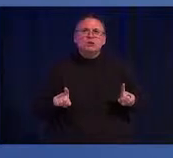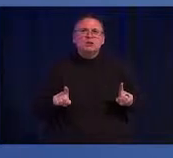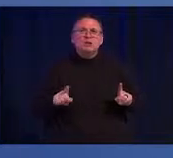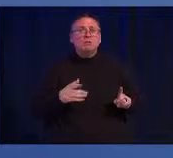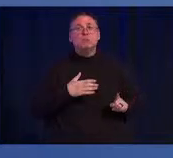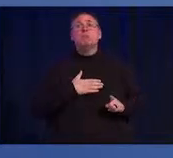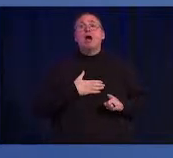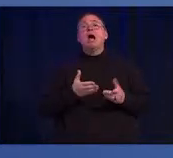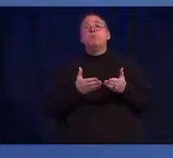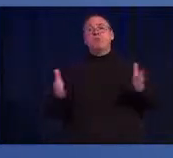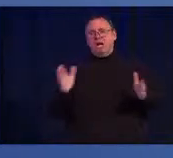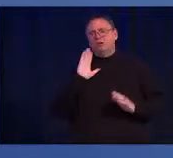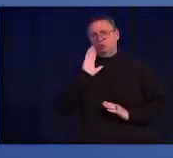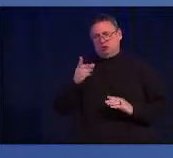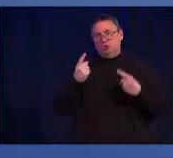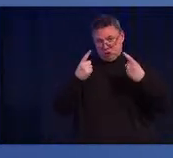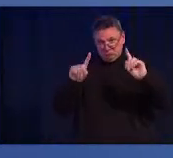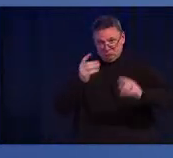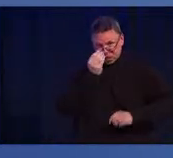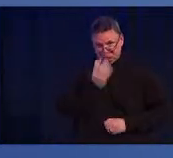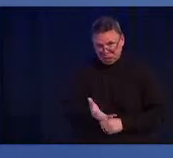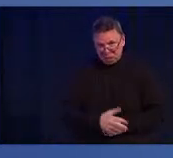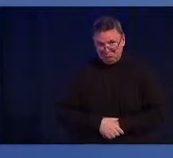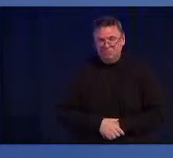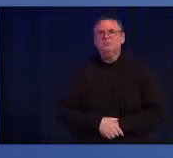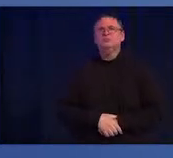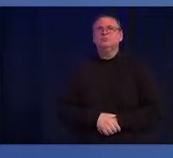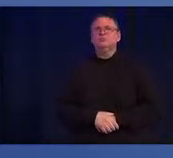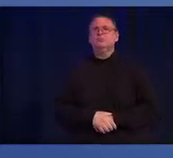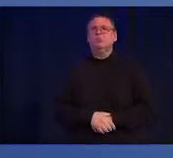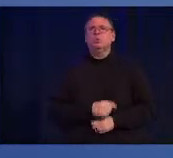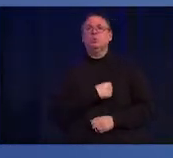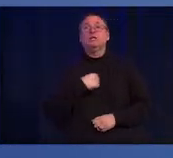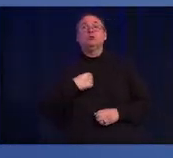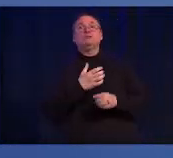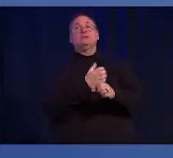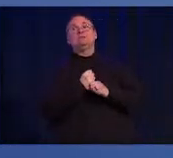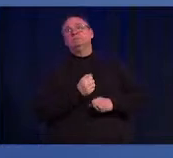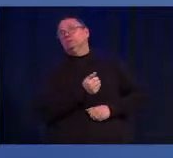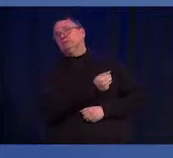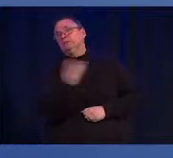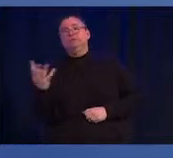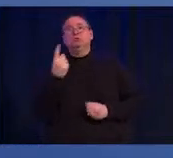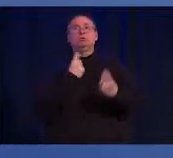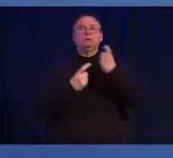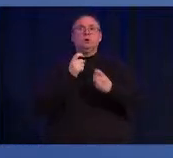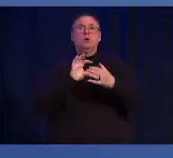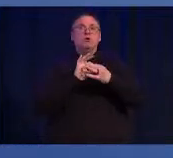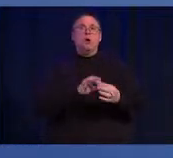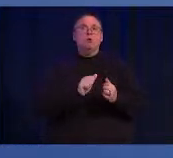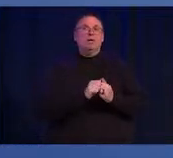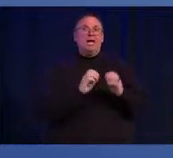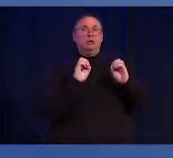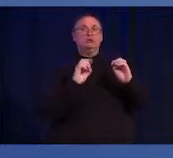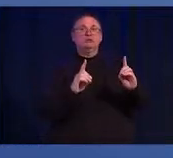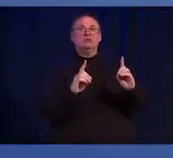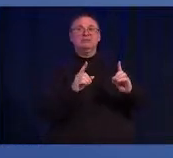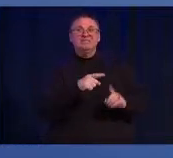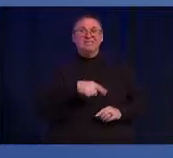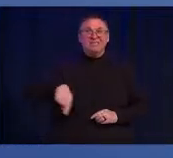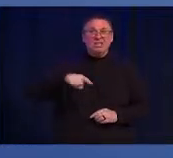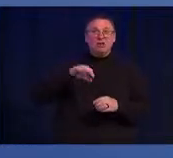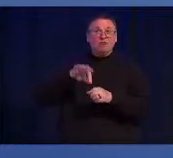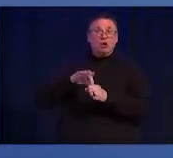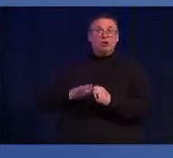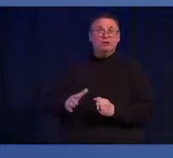Thank you. We received several questions from voters who are interested in education and believe it's an important step for the